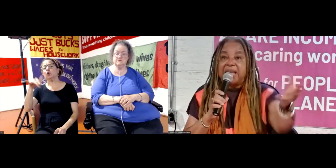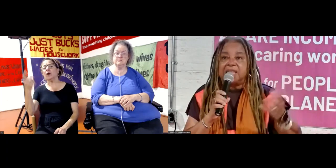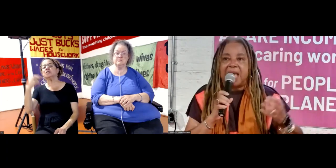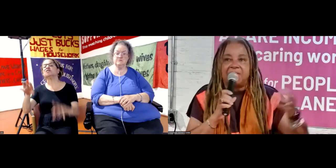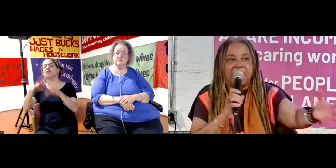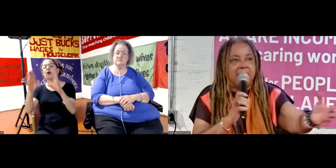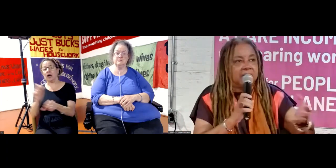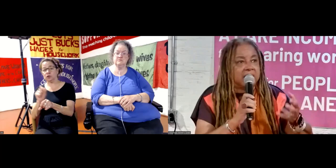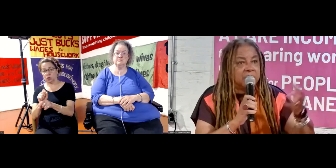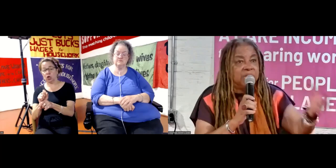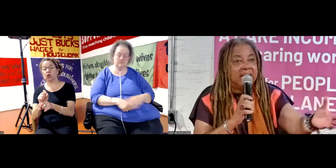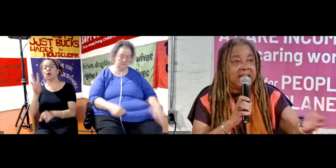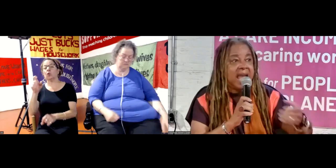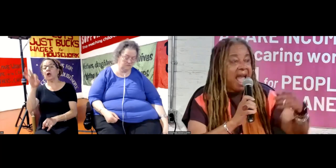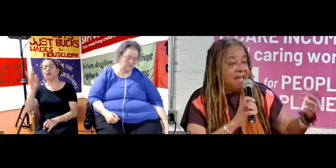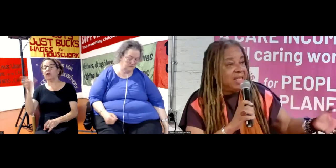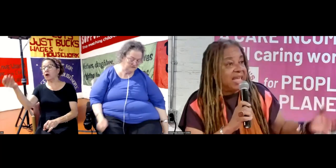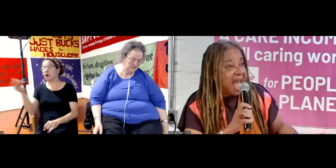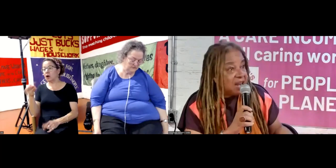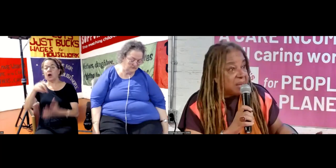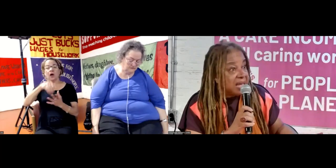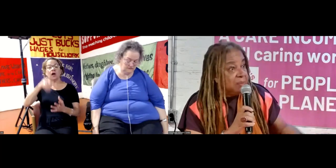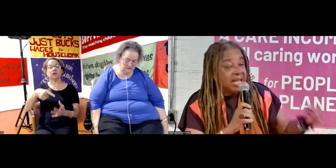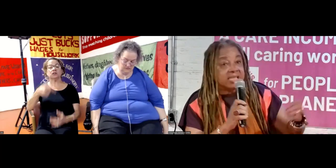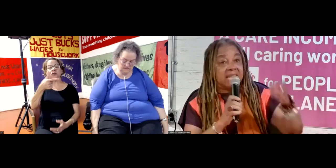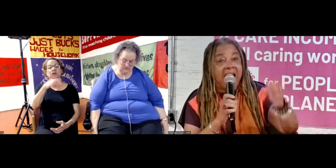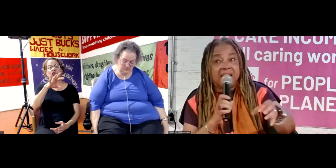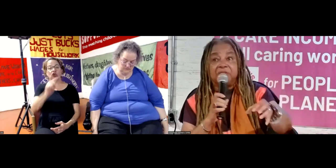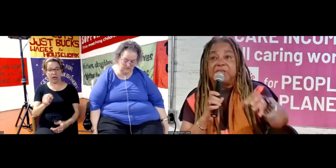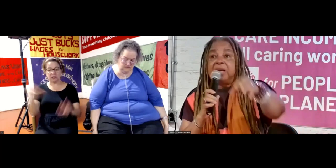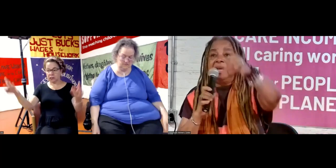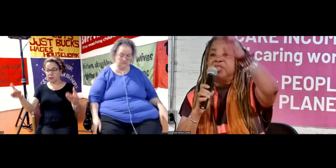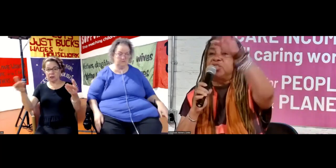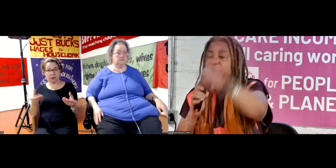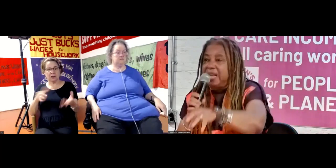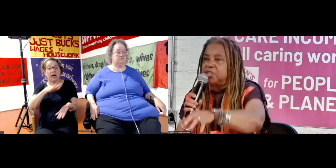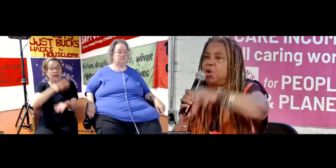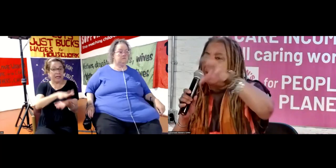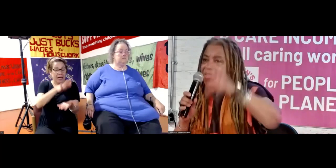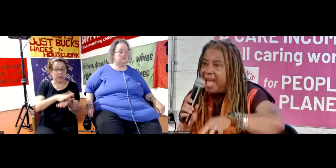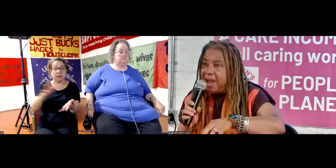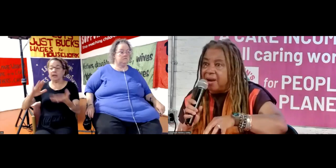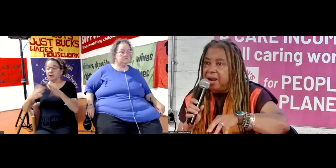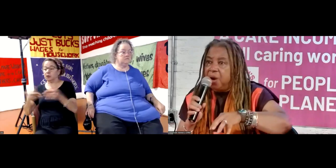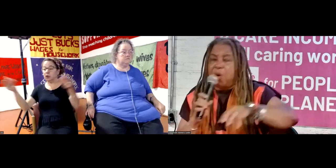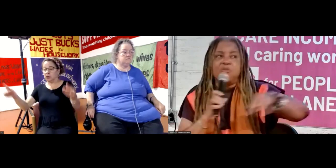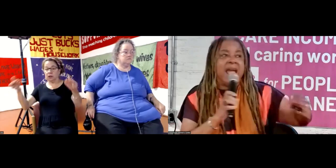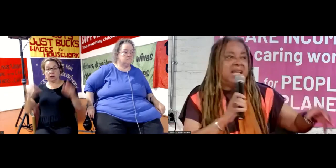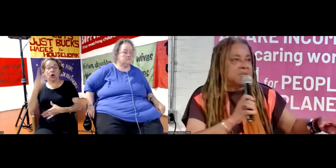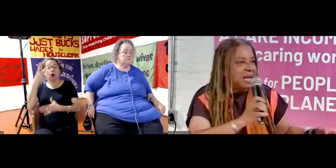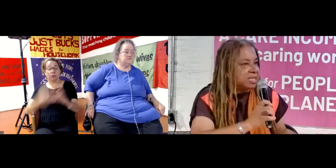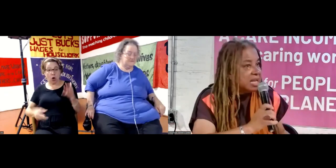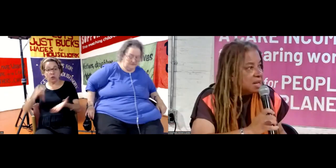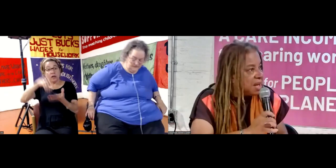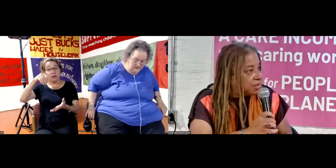was bringing together the community and the academy because a lot of the students who were there were